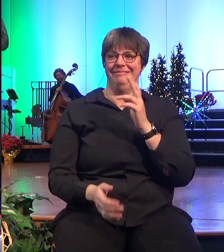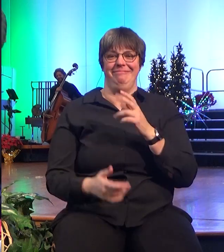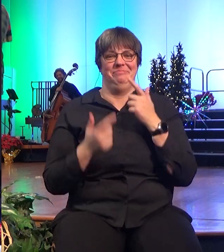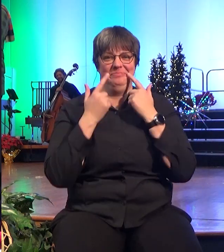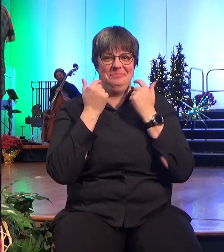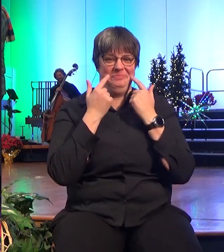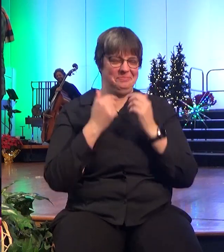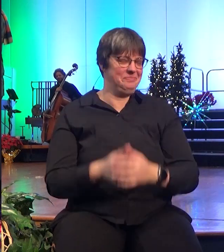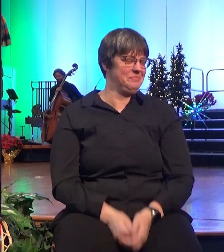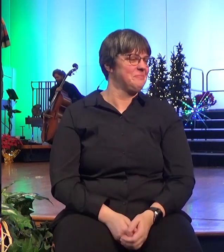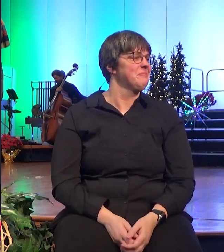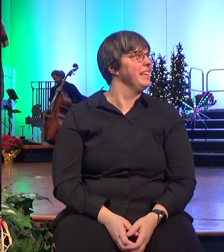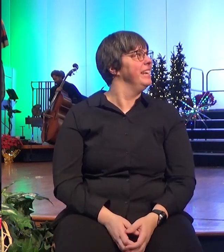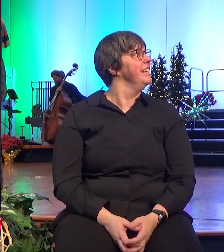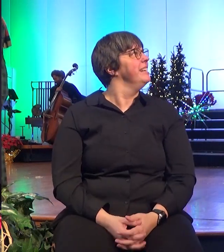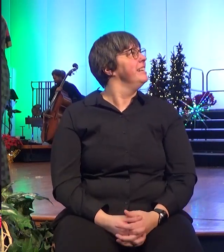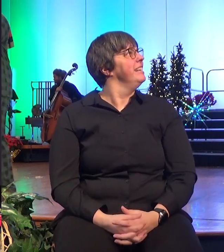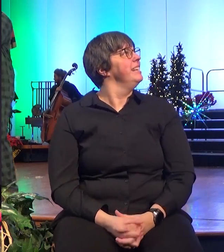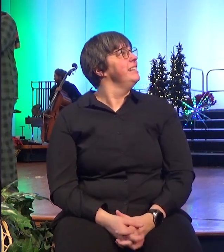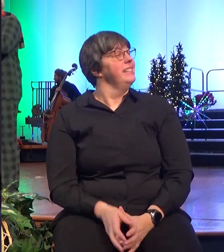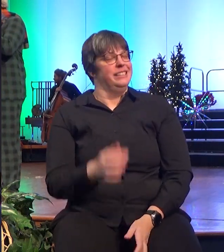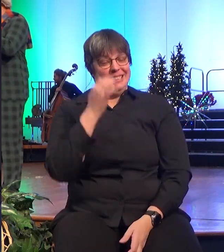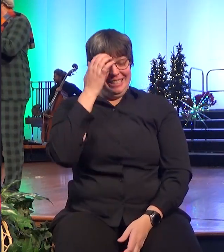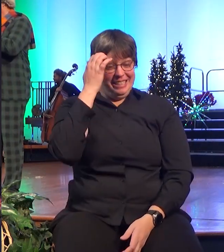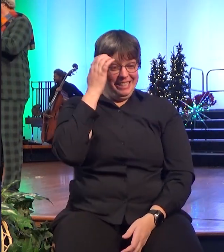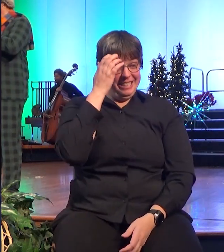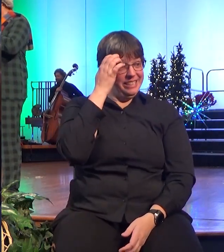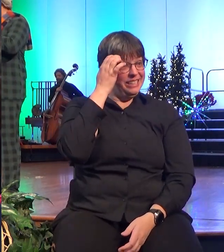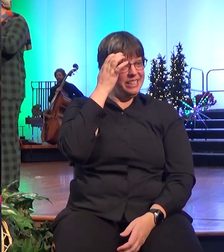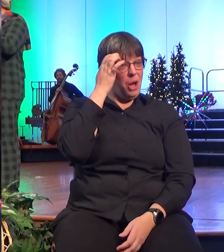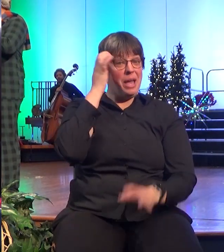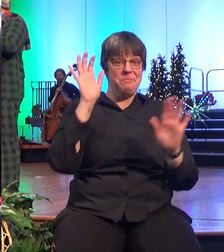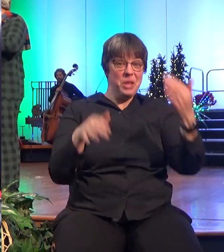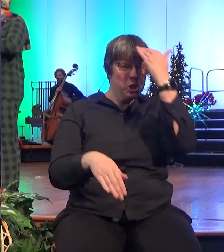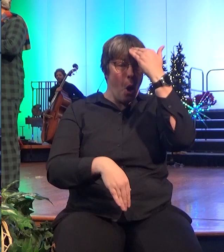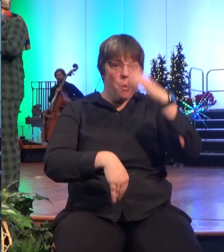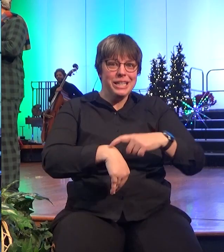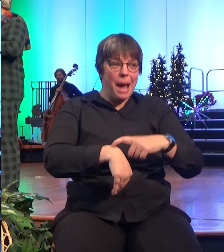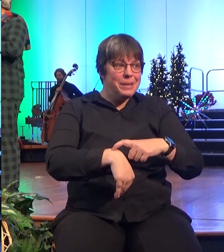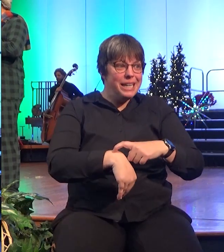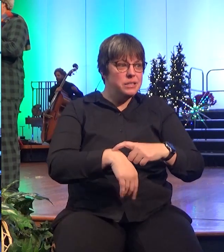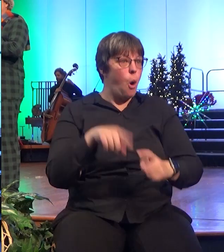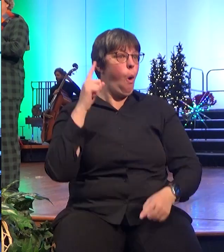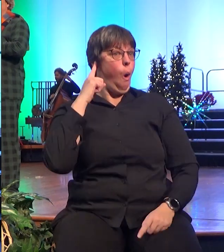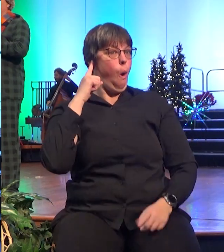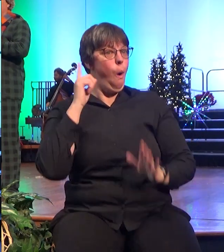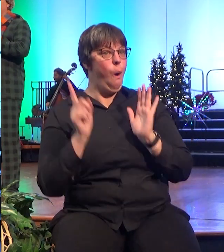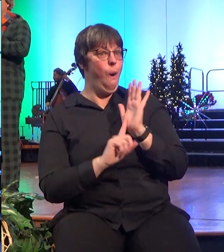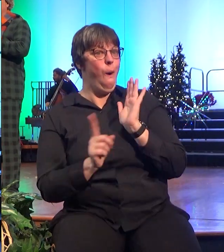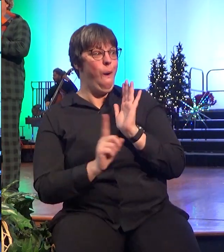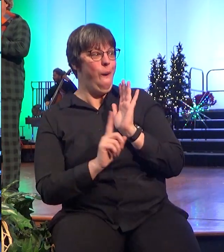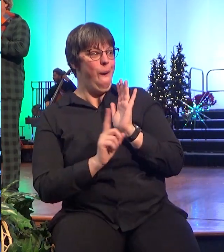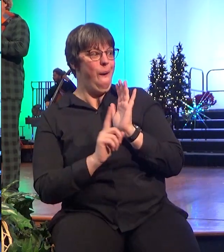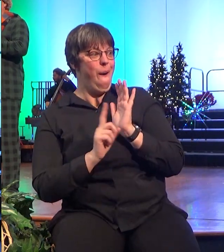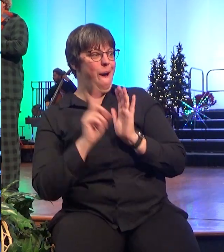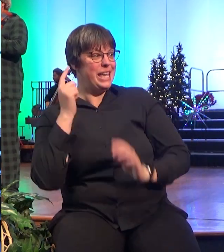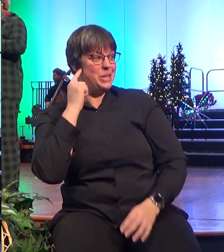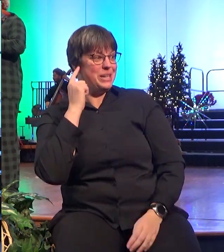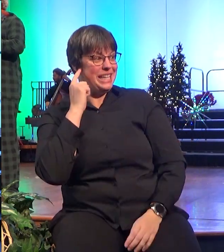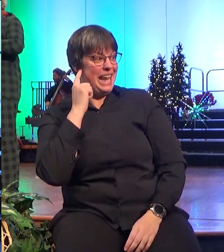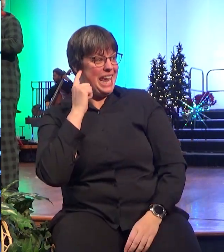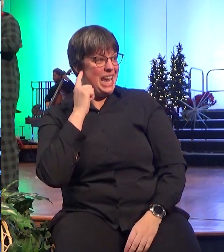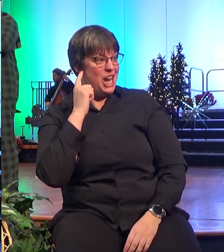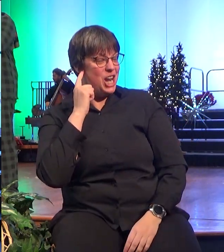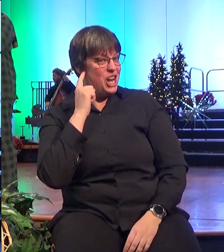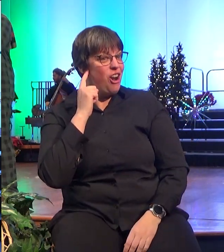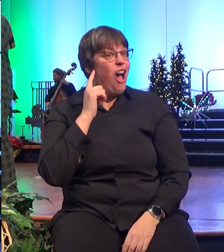Well done. So good. Oh, you know what time it is? Is it time? You know what time it is? I think